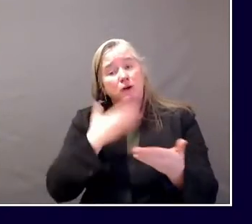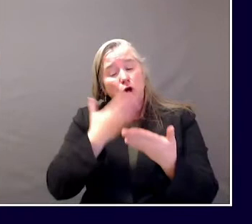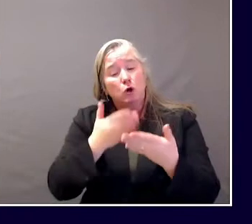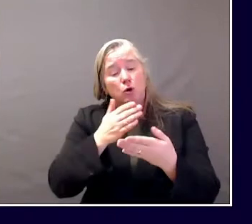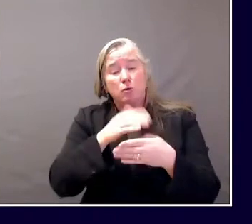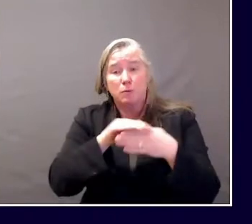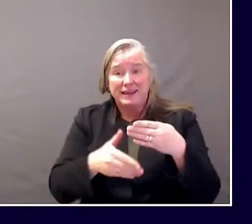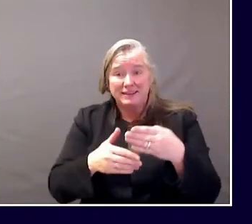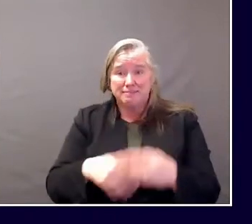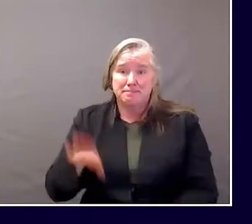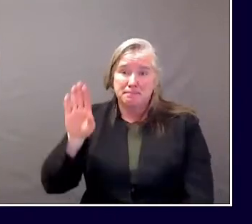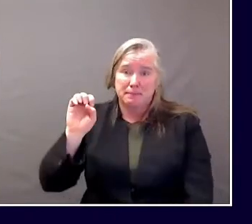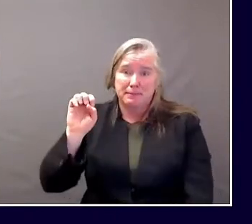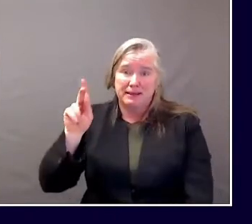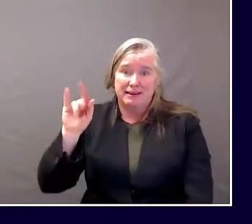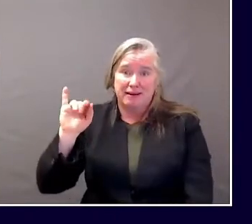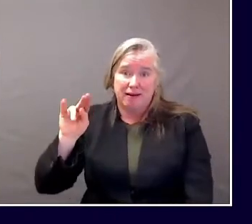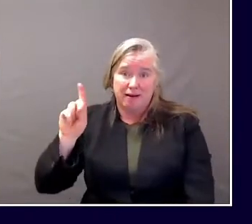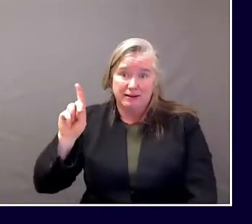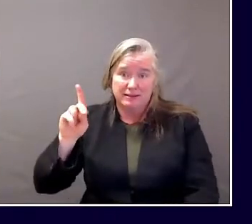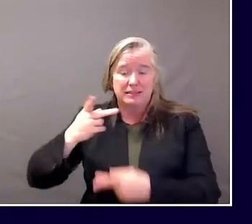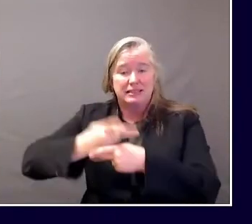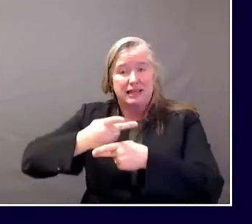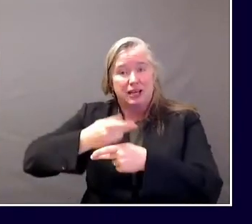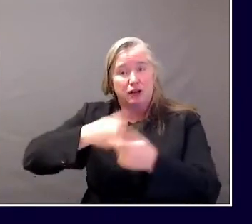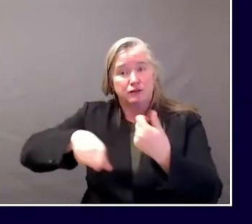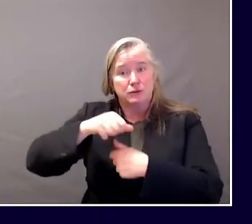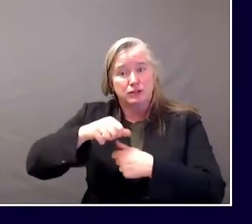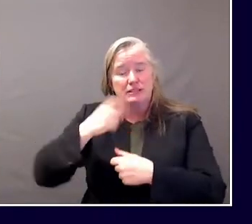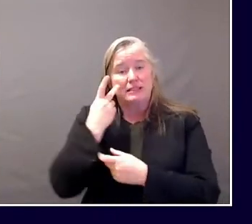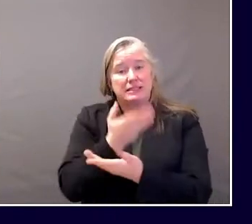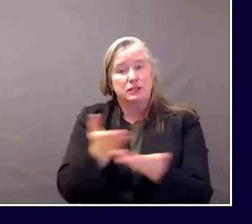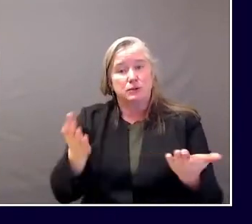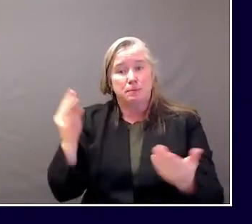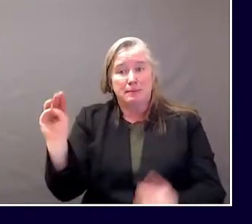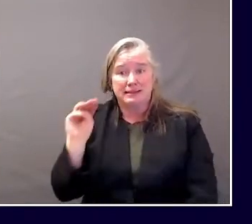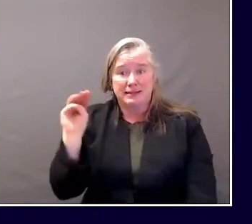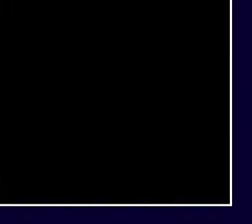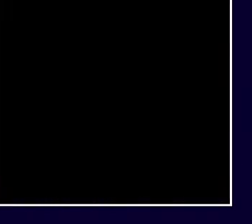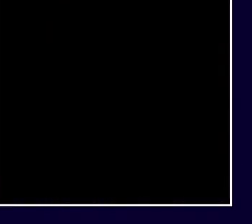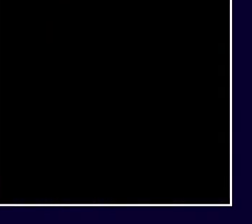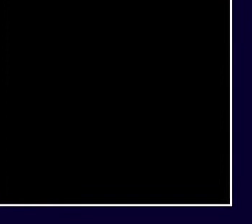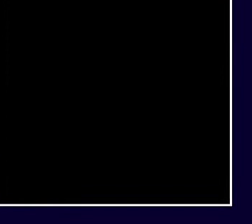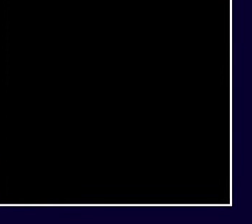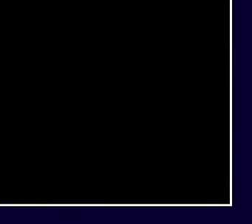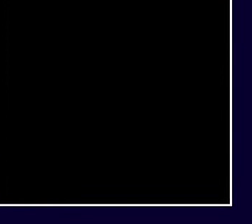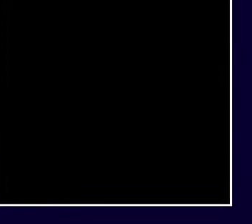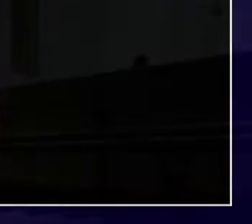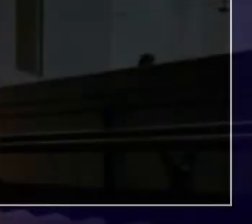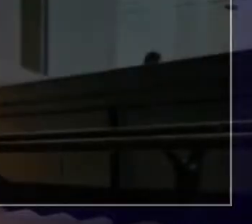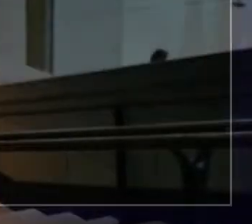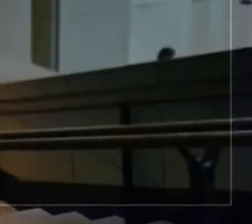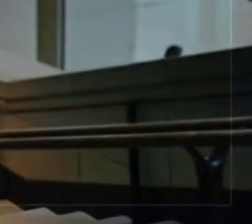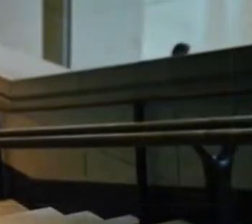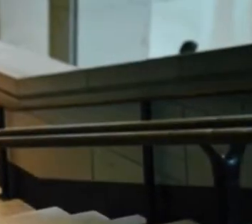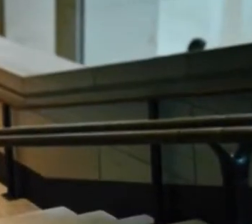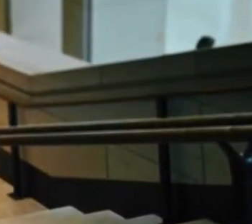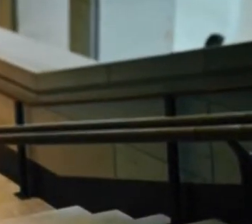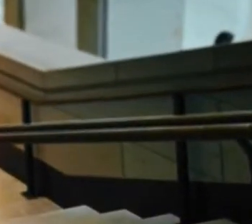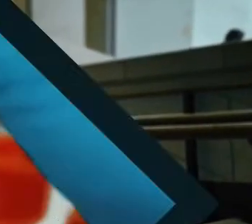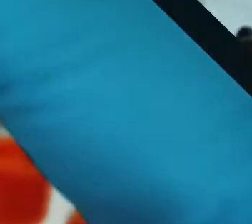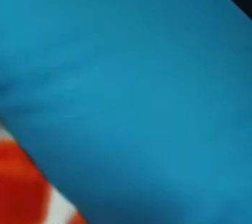please be kind and take care of one another. We'll talk again on Monday. Thank you.